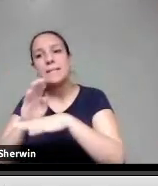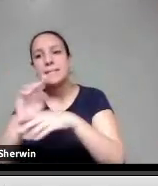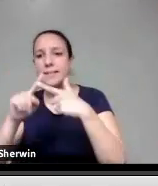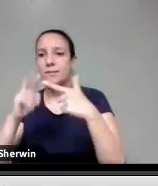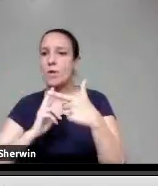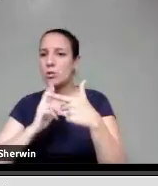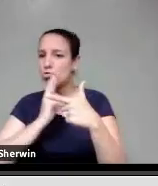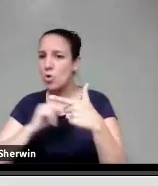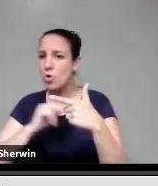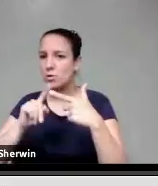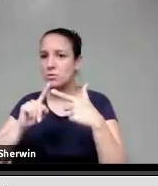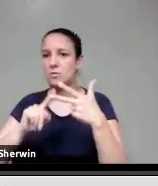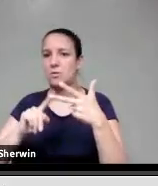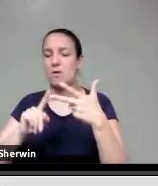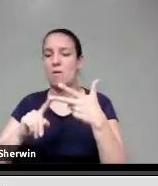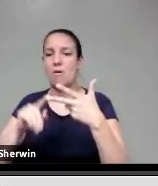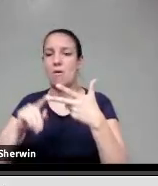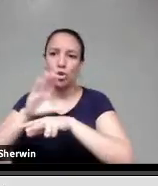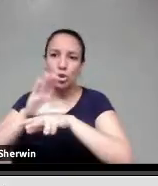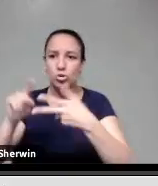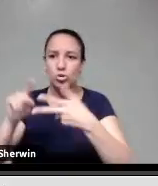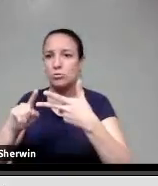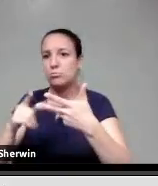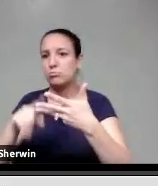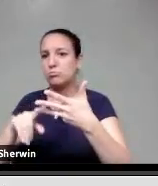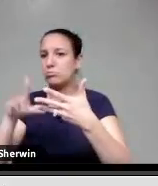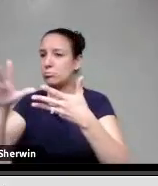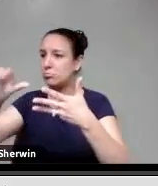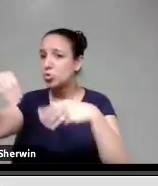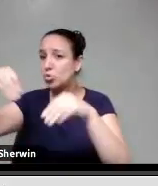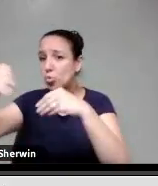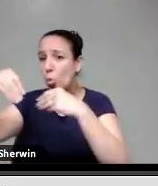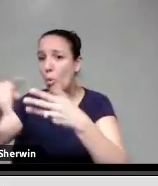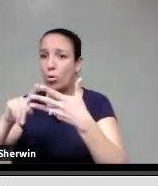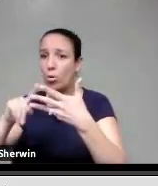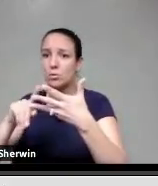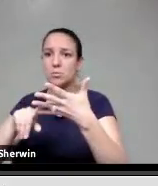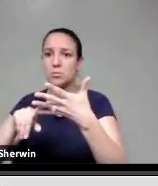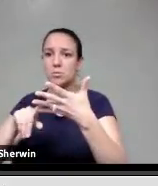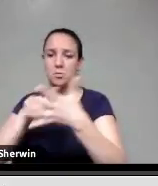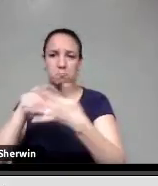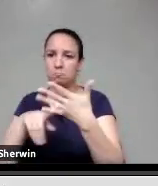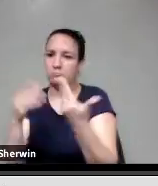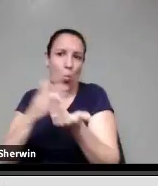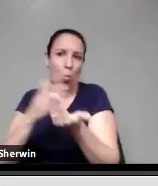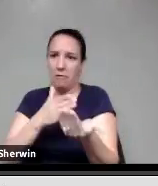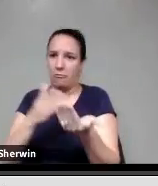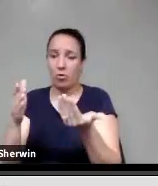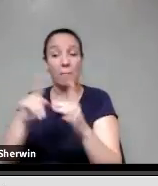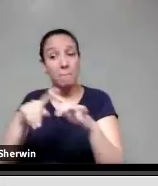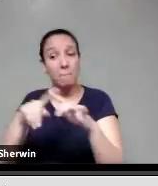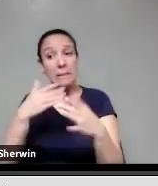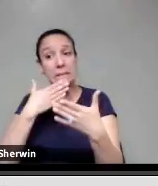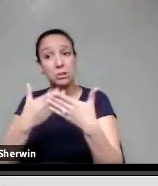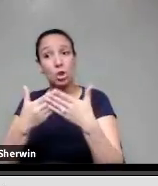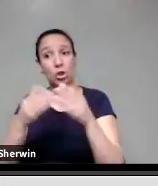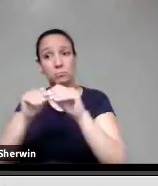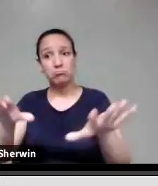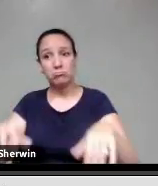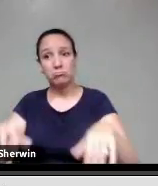group would be businesses or retail operations or churches or whatever it might be. But try to figure out a way to